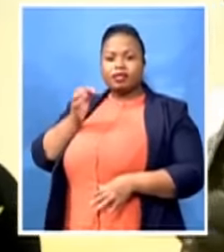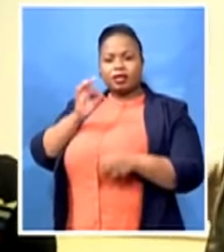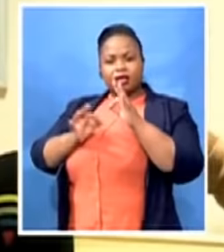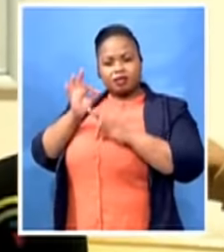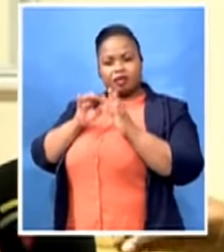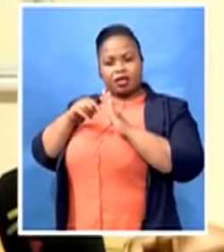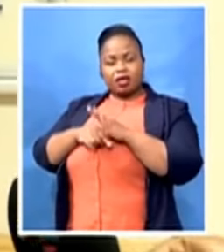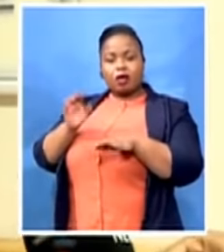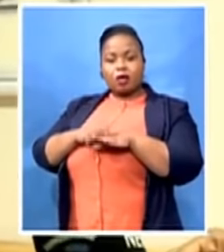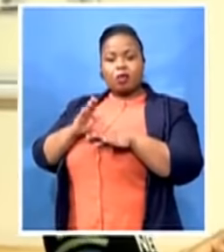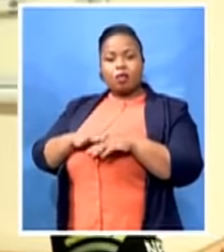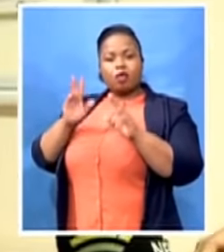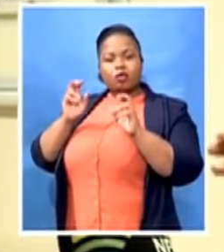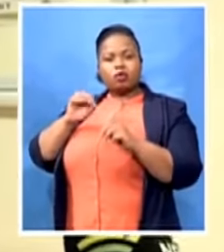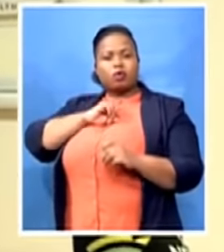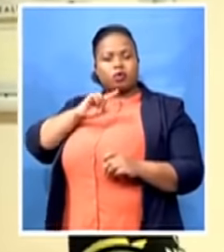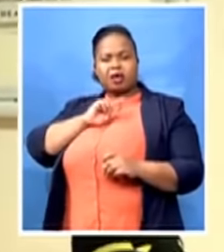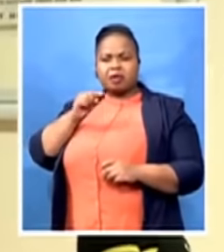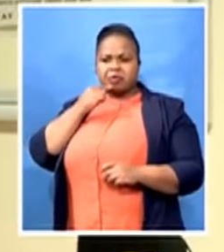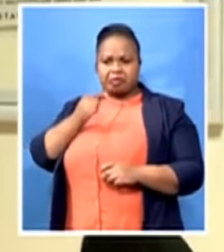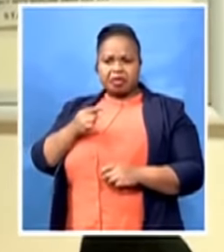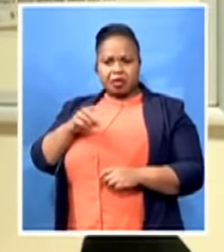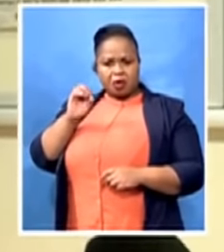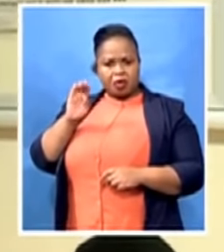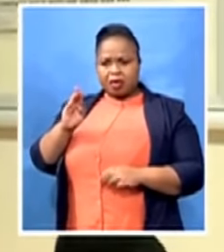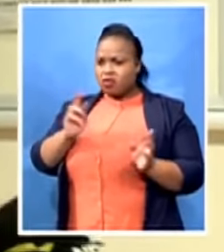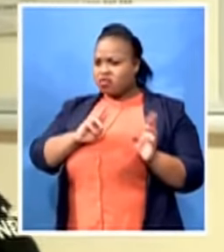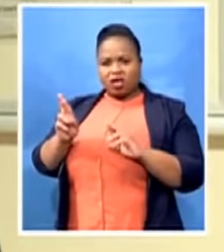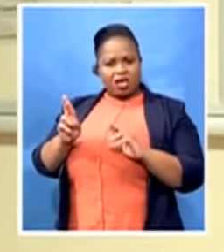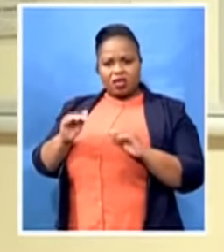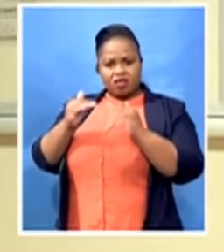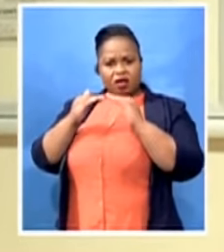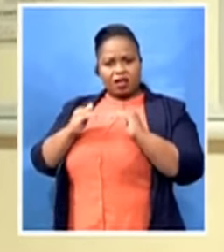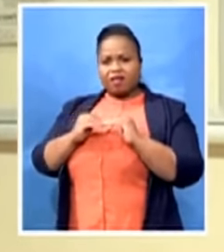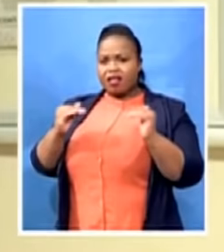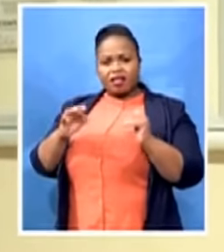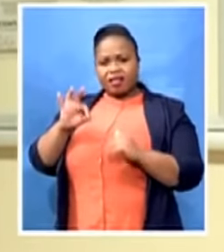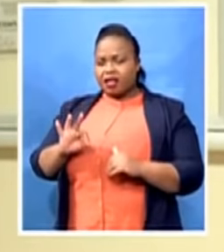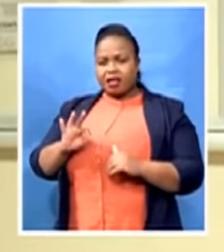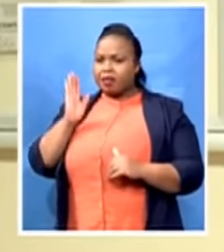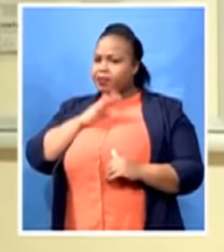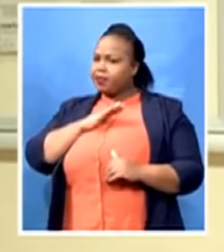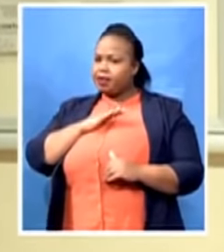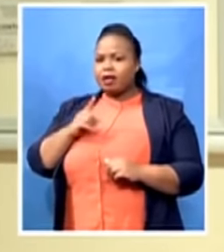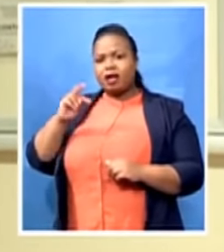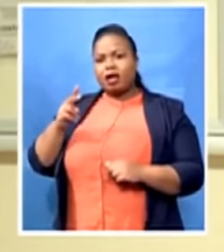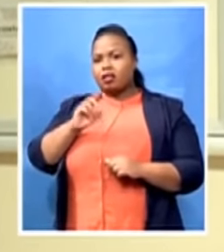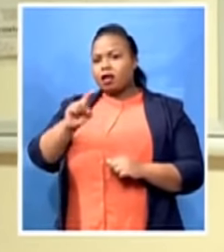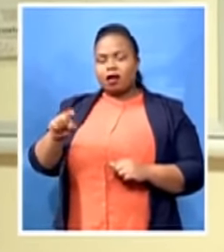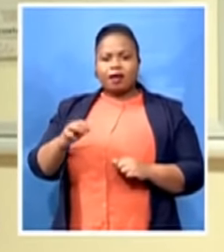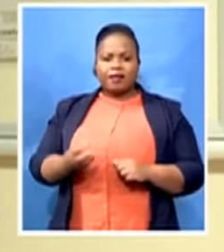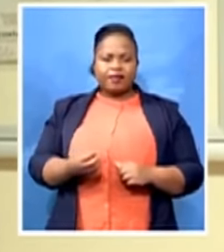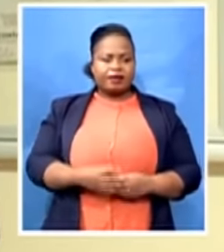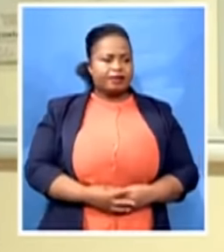that Bloemfontein is not ready to move to level 3 while other towns are? Hey, Makgala, I'm still very worried about